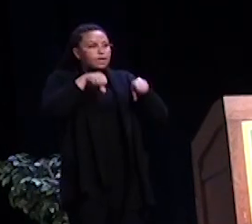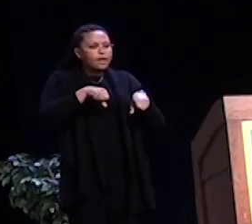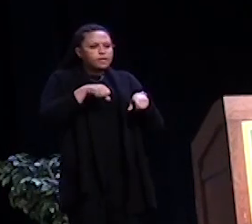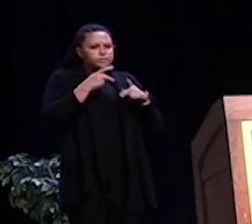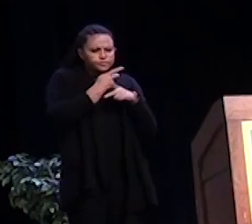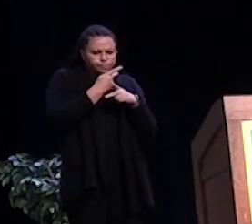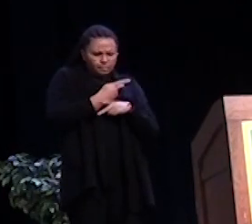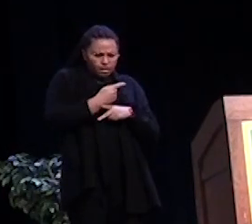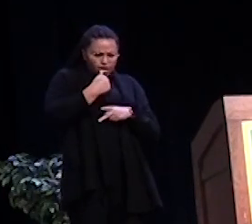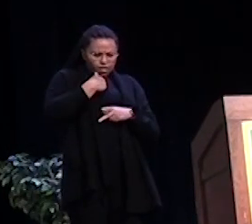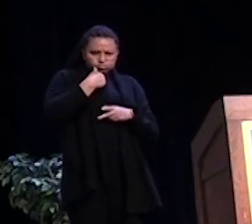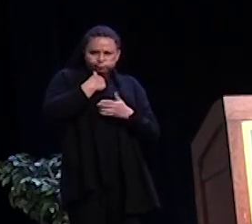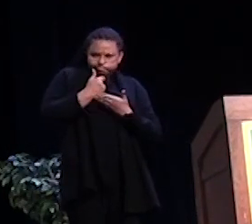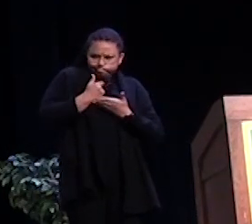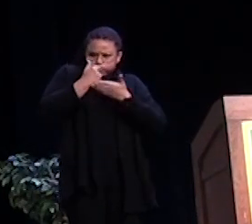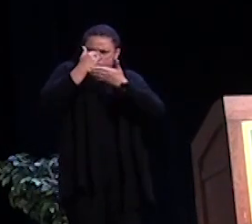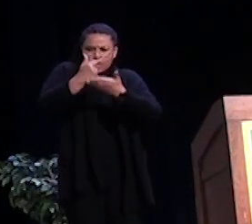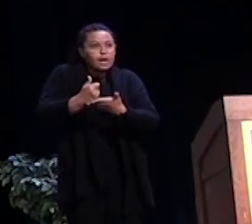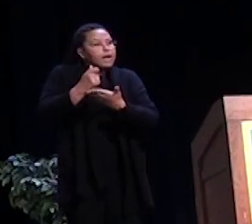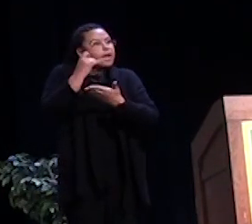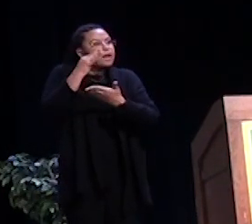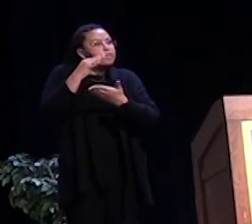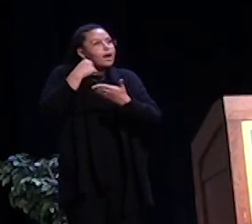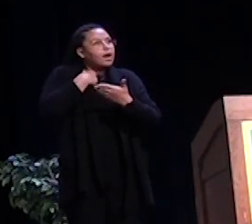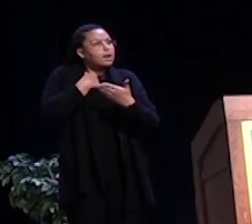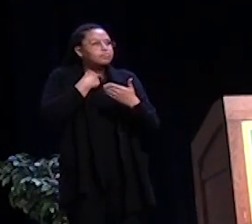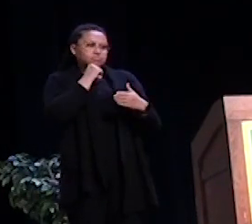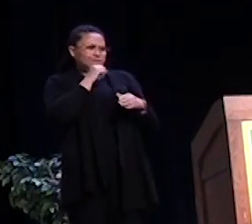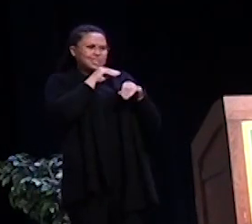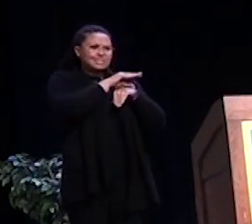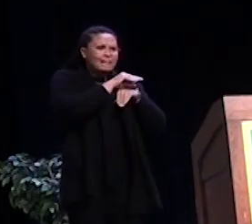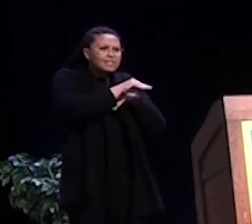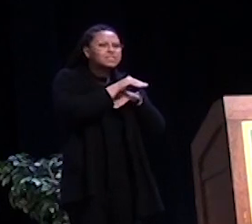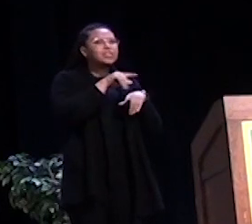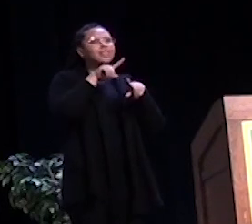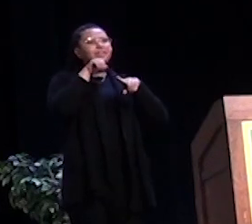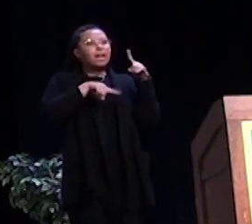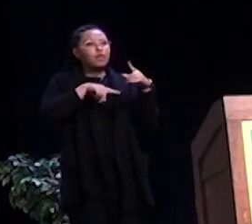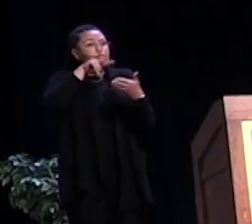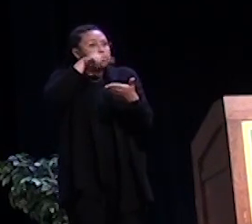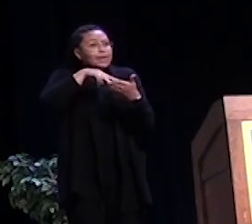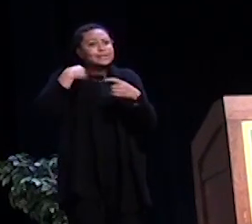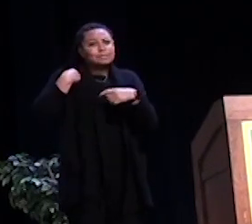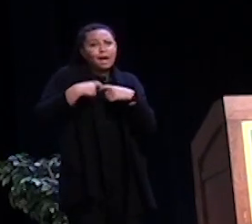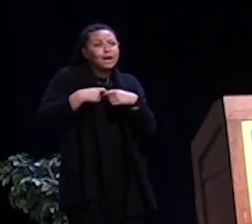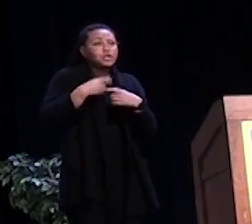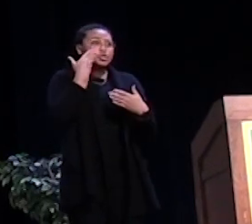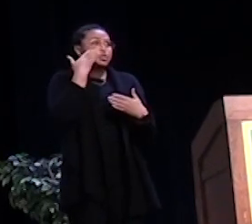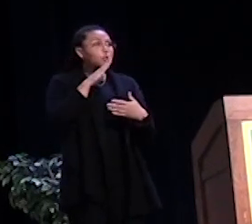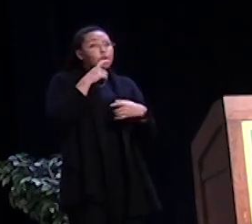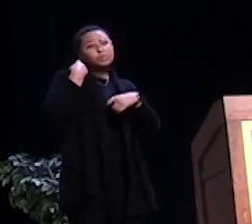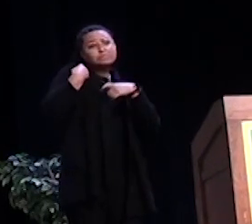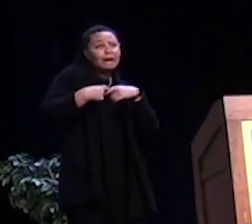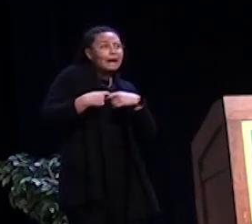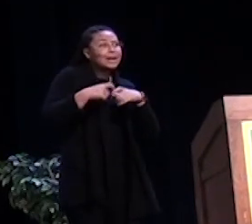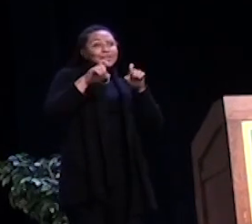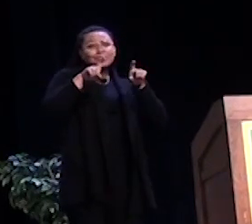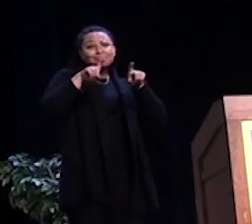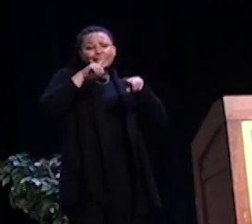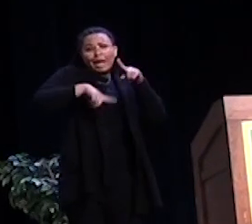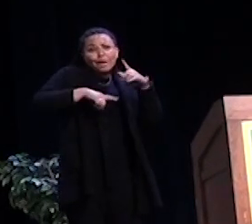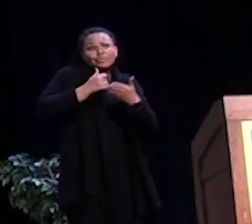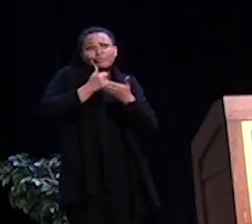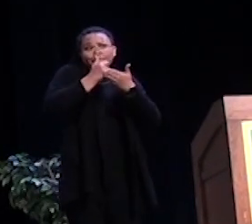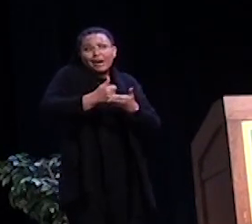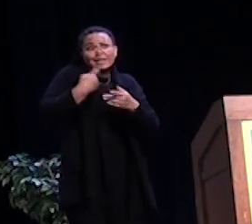somebody else? Because I'm not a counselor, and I'm not a counselor. I have a degree in Spanish, so I can take your questions in Spanish if anyone has any.